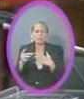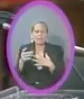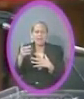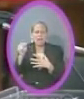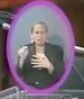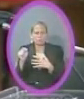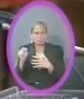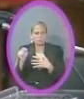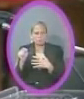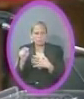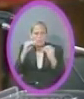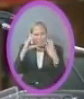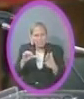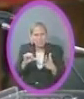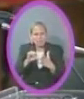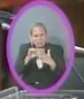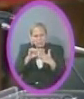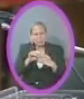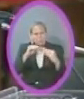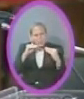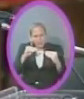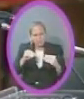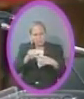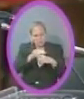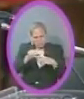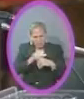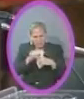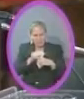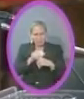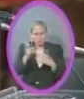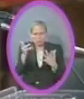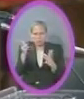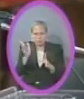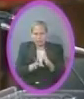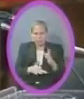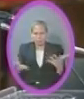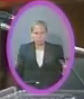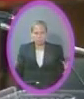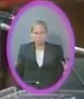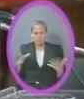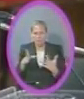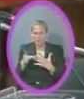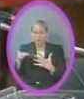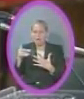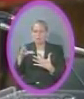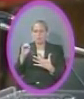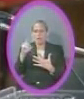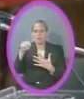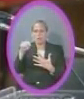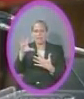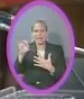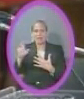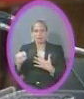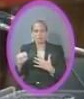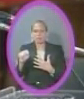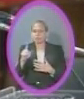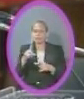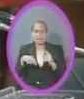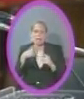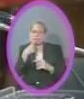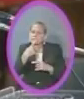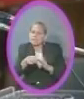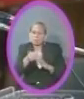put so much emphasis on these tests if you could just skip them at lib? My mom explains that teachers are not allowed to tell their